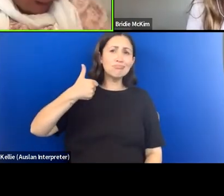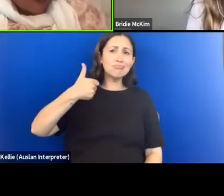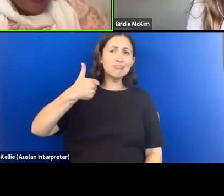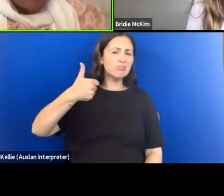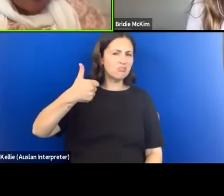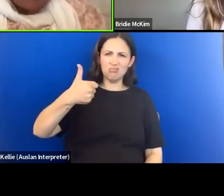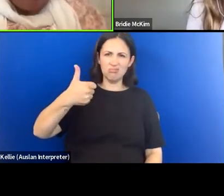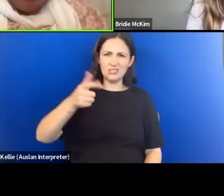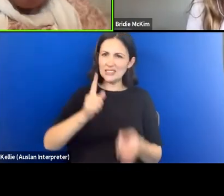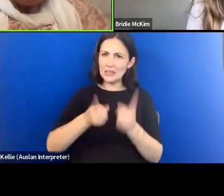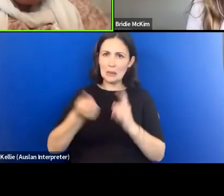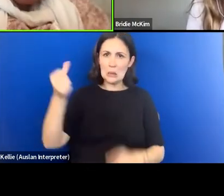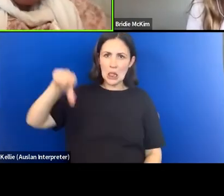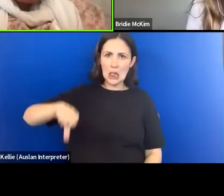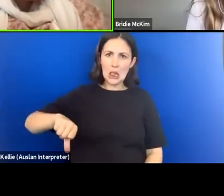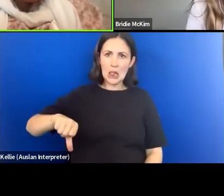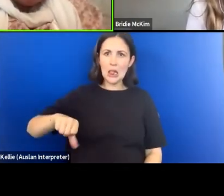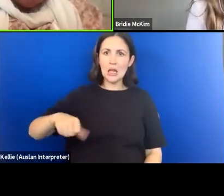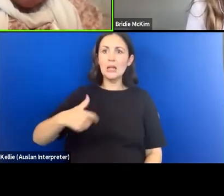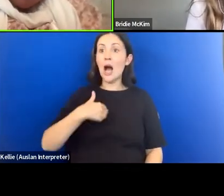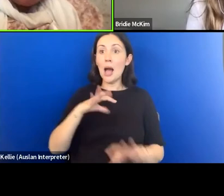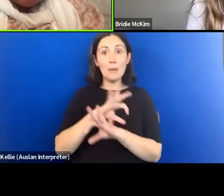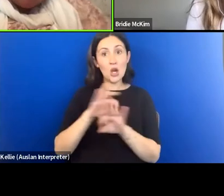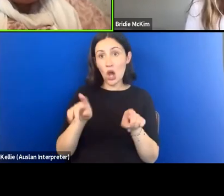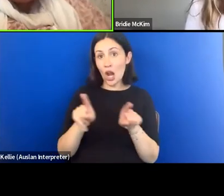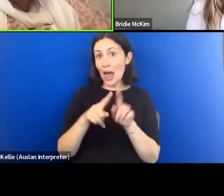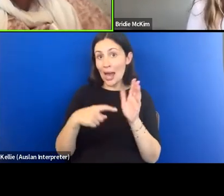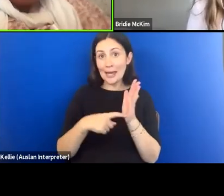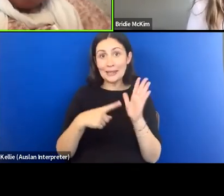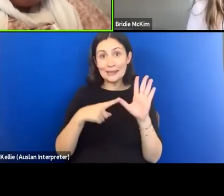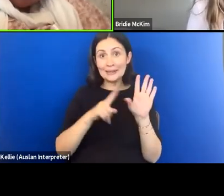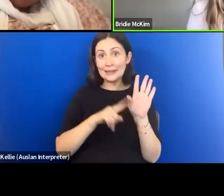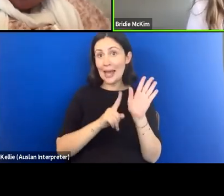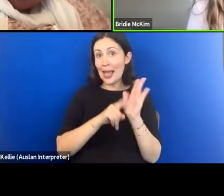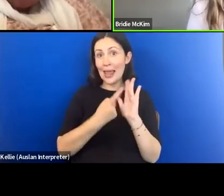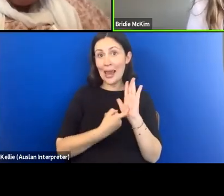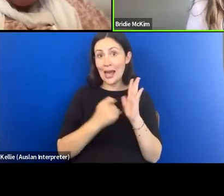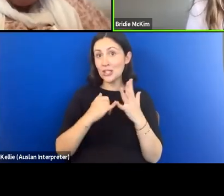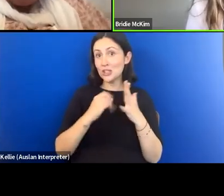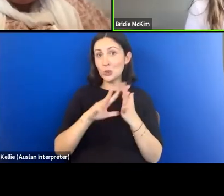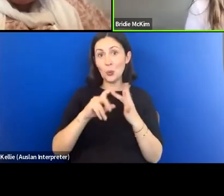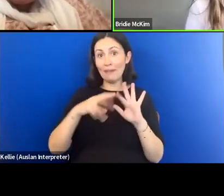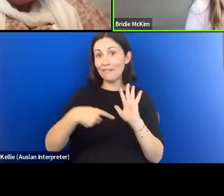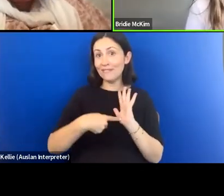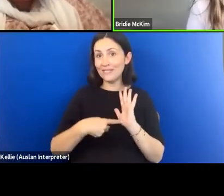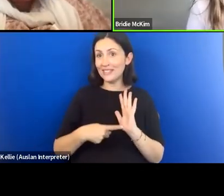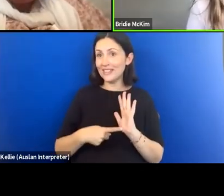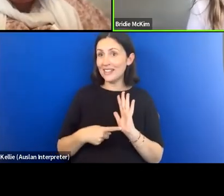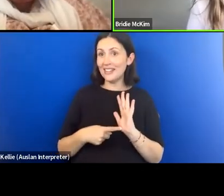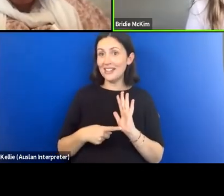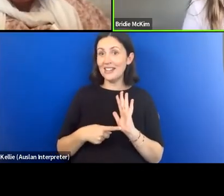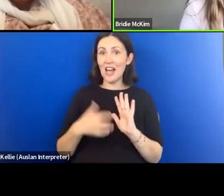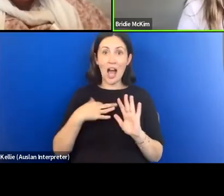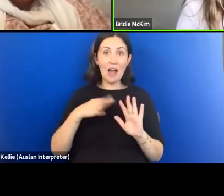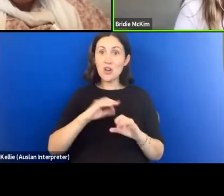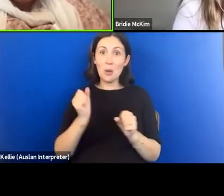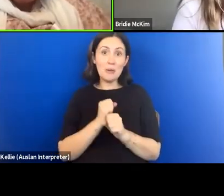I'm not Taylor Swift. I haven't stayed entirely productive throughout this